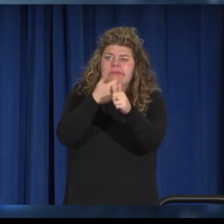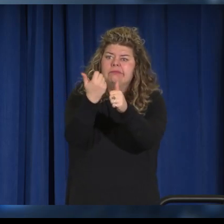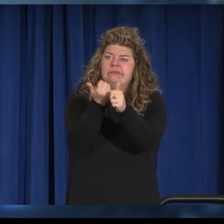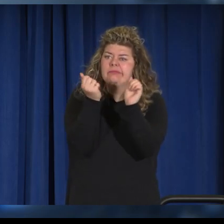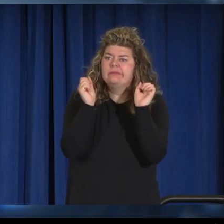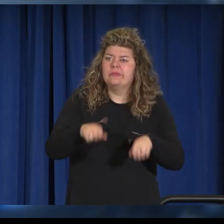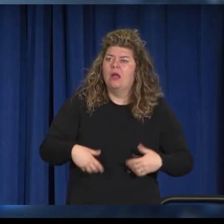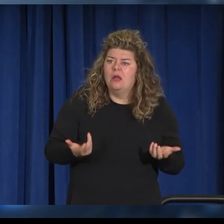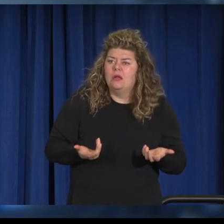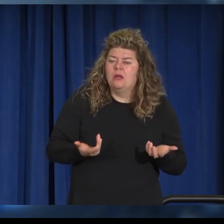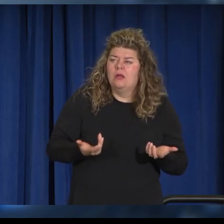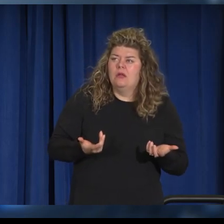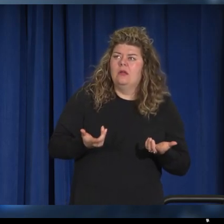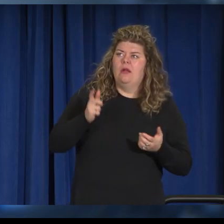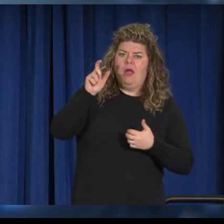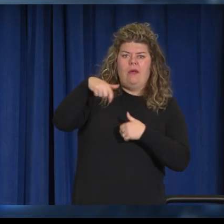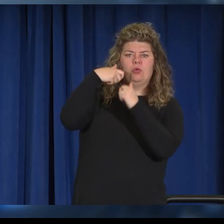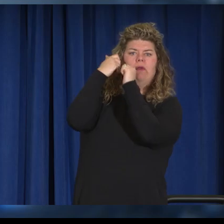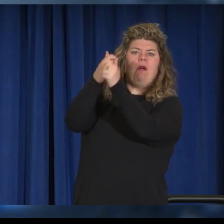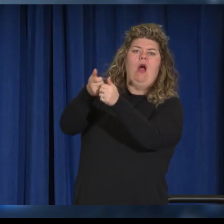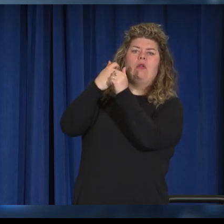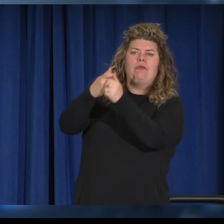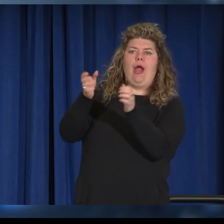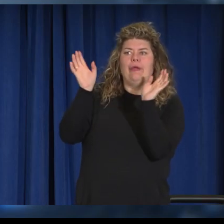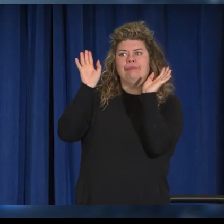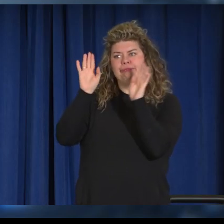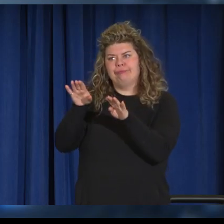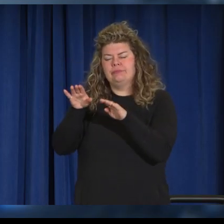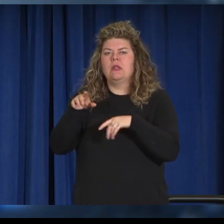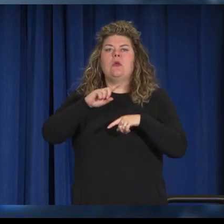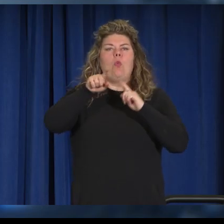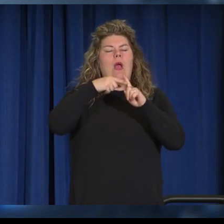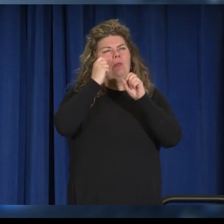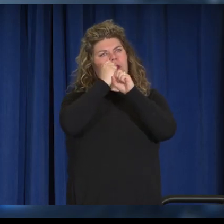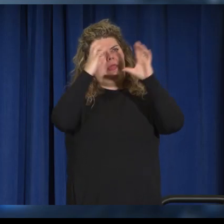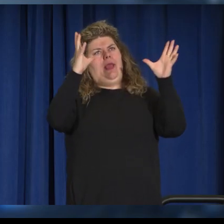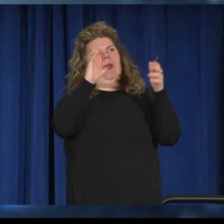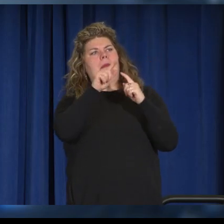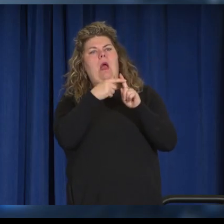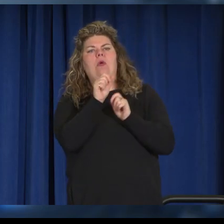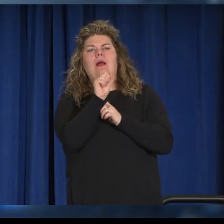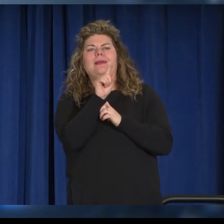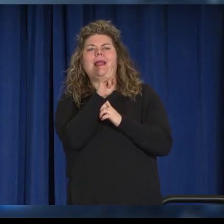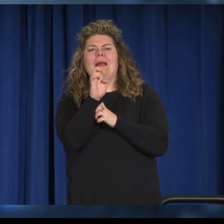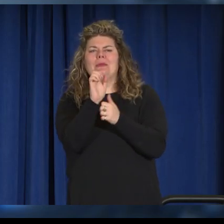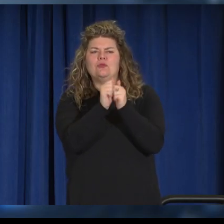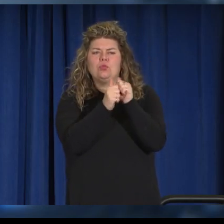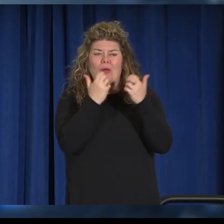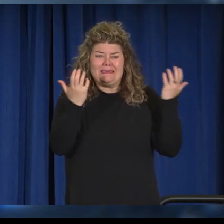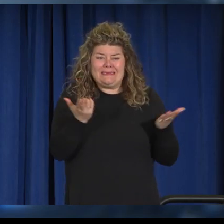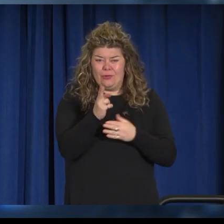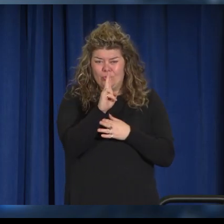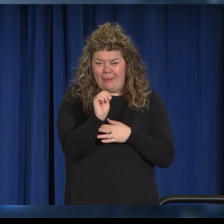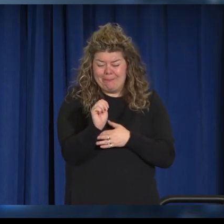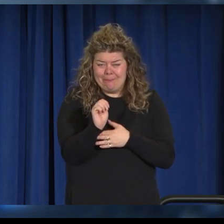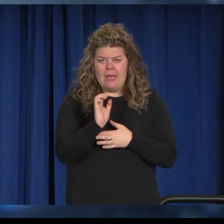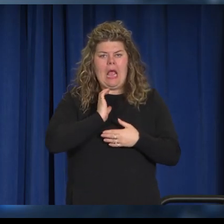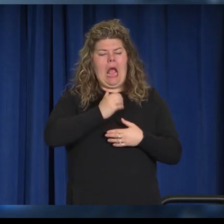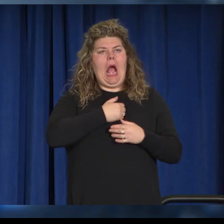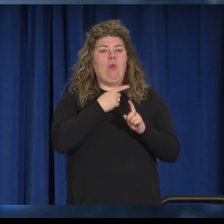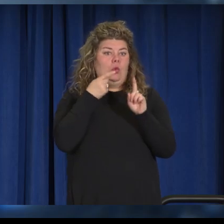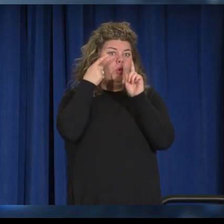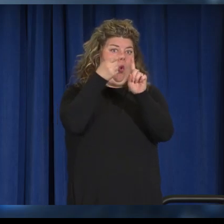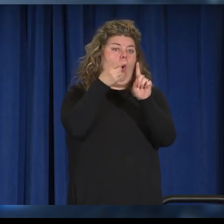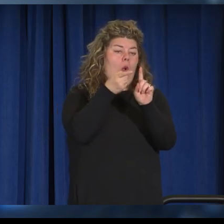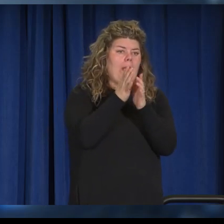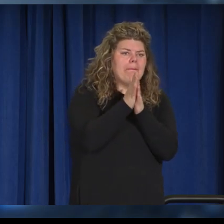in. So when we think about adaptive sports and fitness here at University of Michigan, our original mission, our original goal